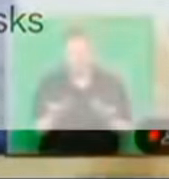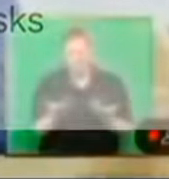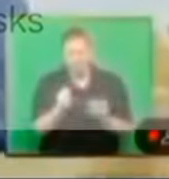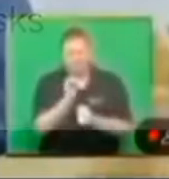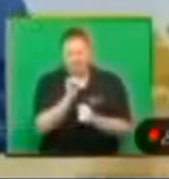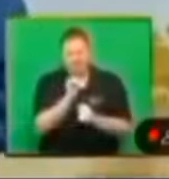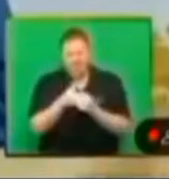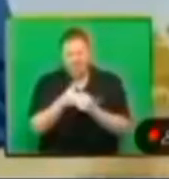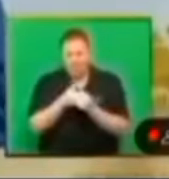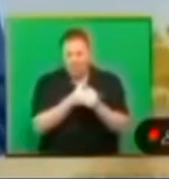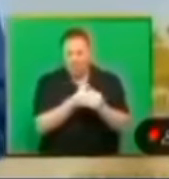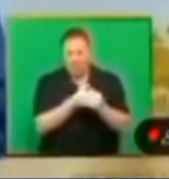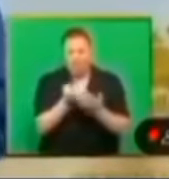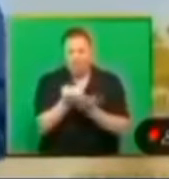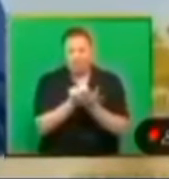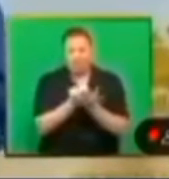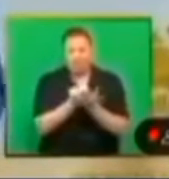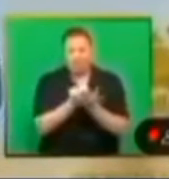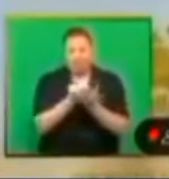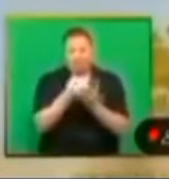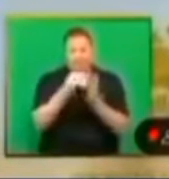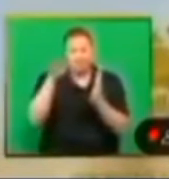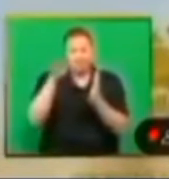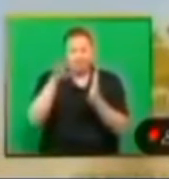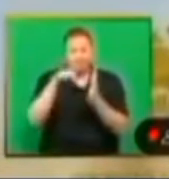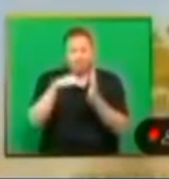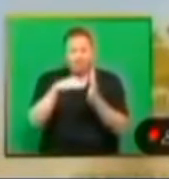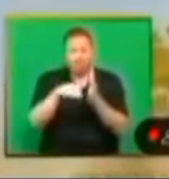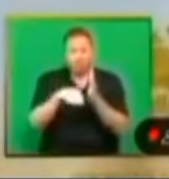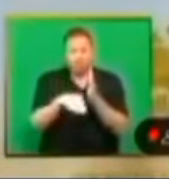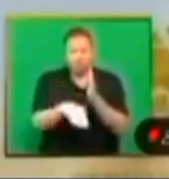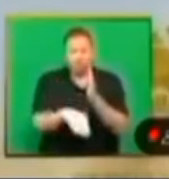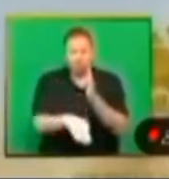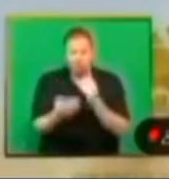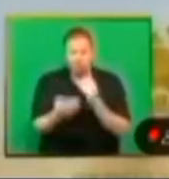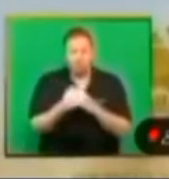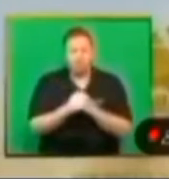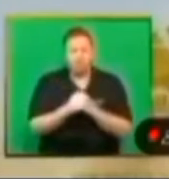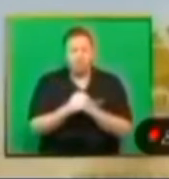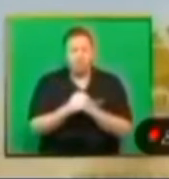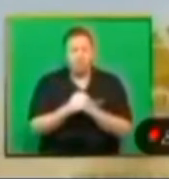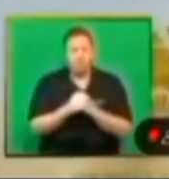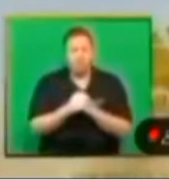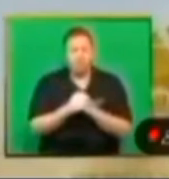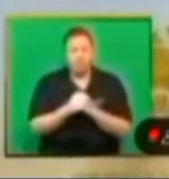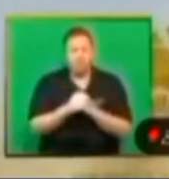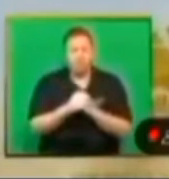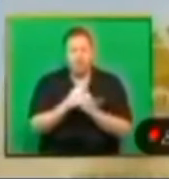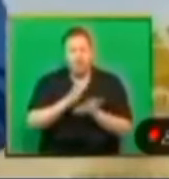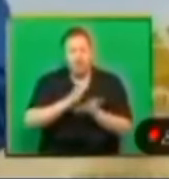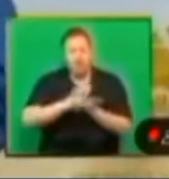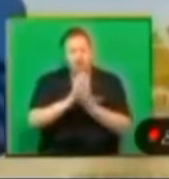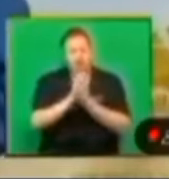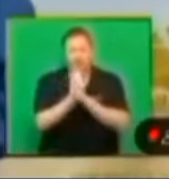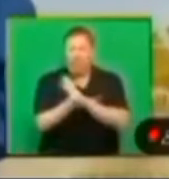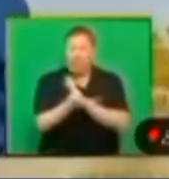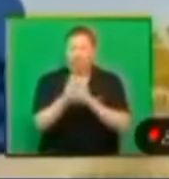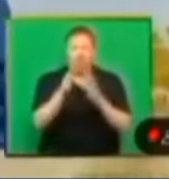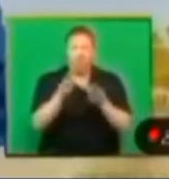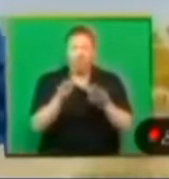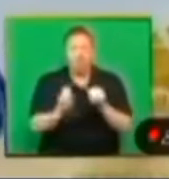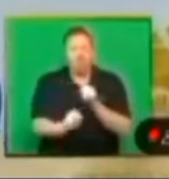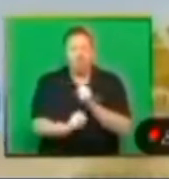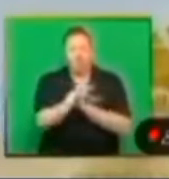leadership, the economy retreated backwards, causing havoc for the people of